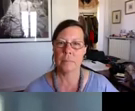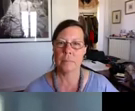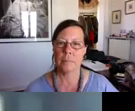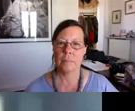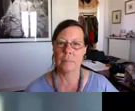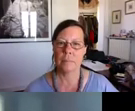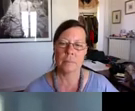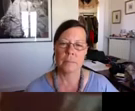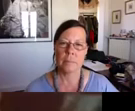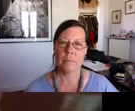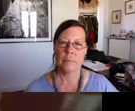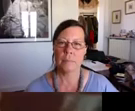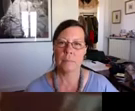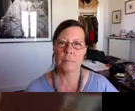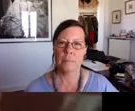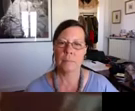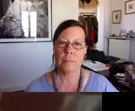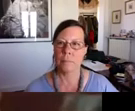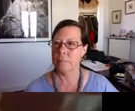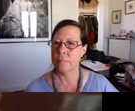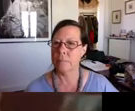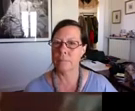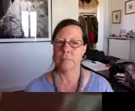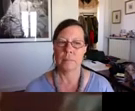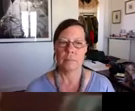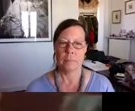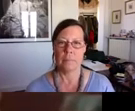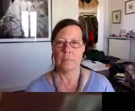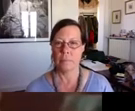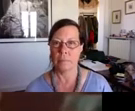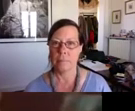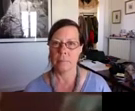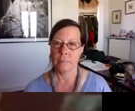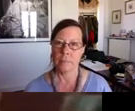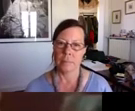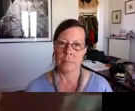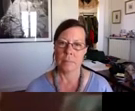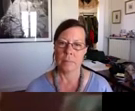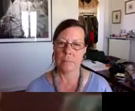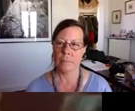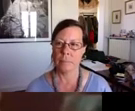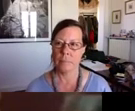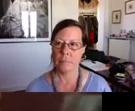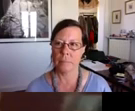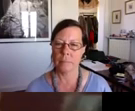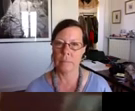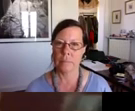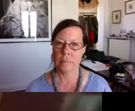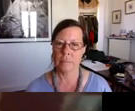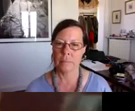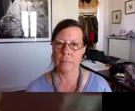Facebook pages run by fake accounts and or fake people that are attempting